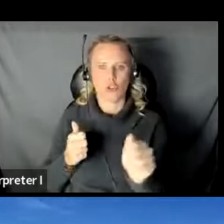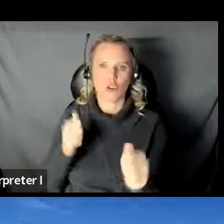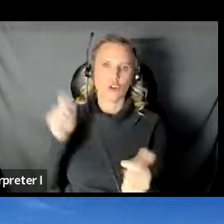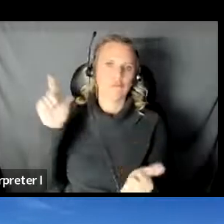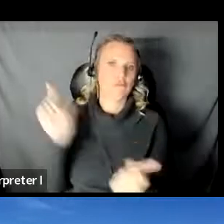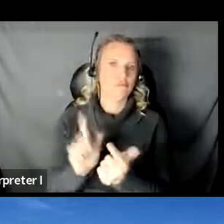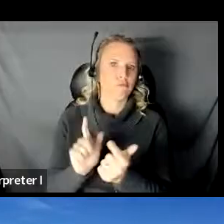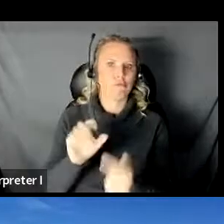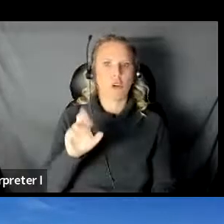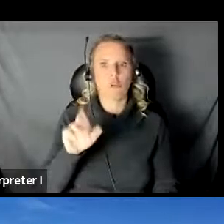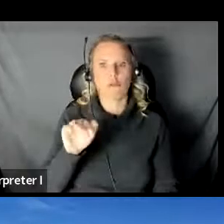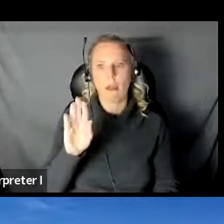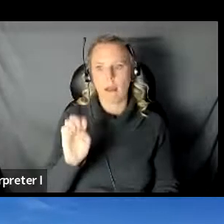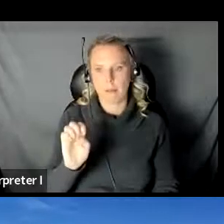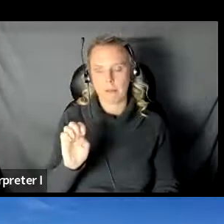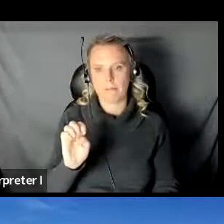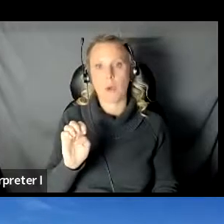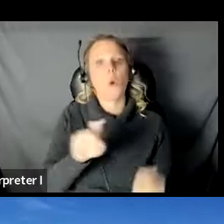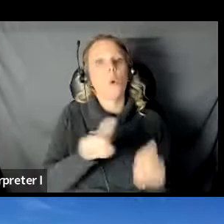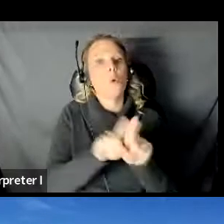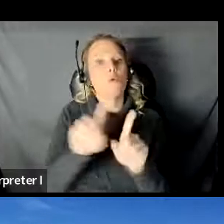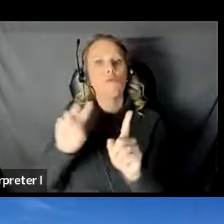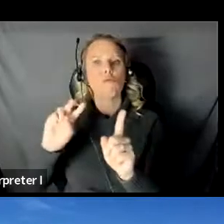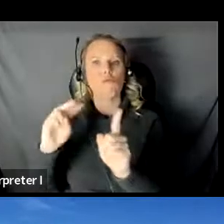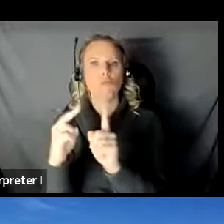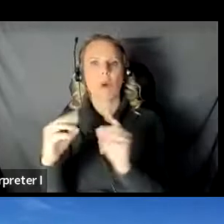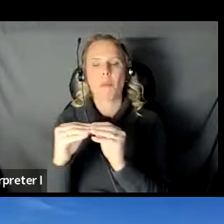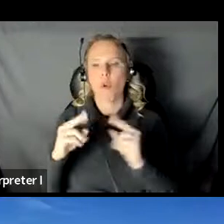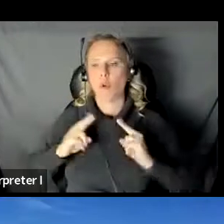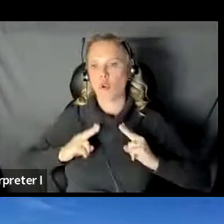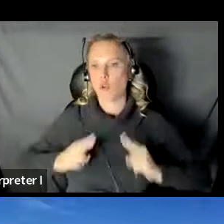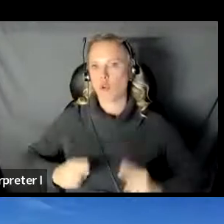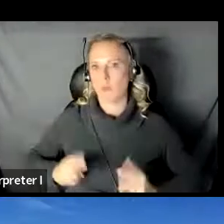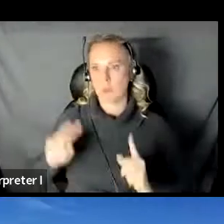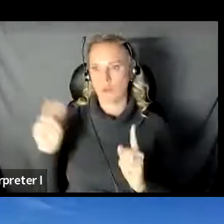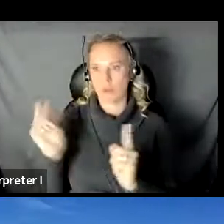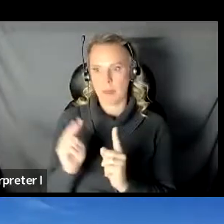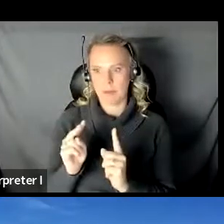want to share is a more human perspective.